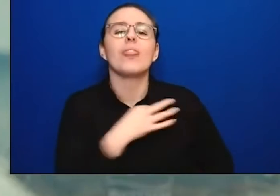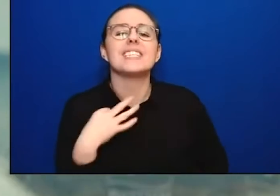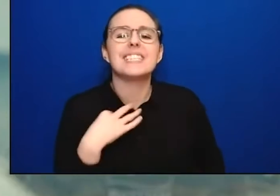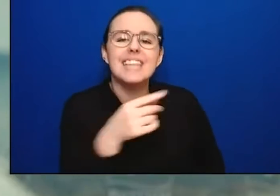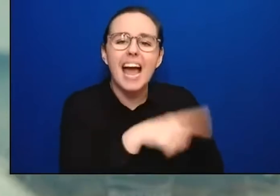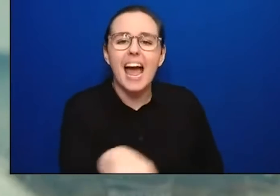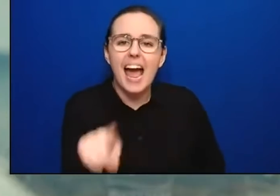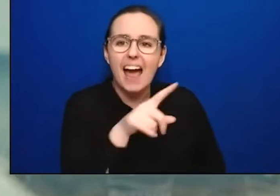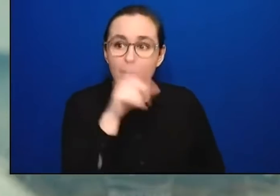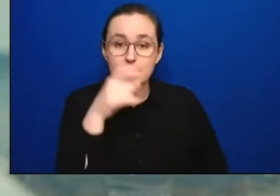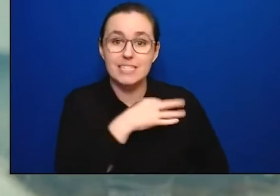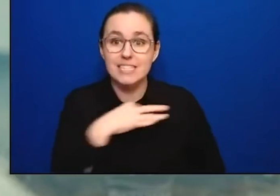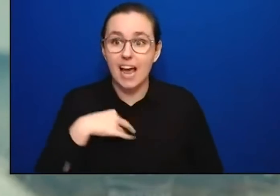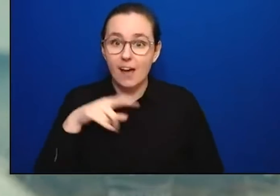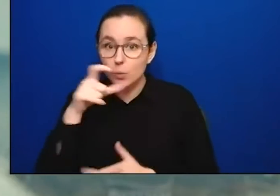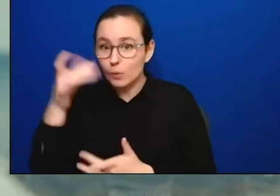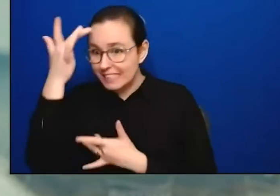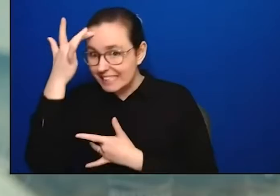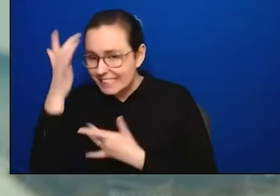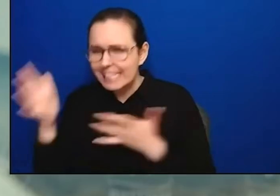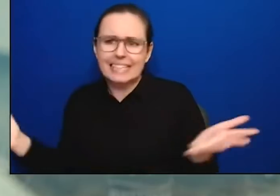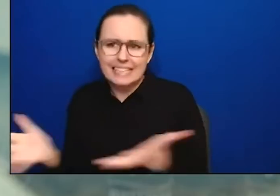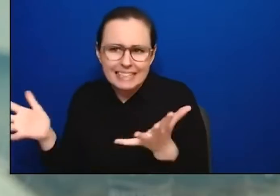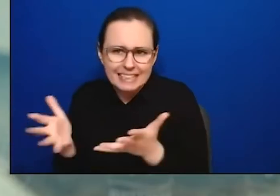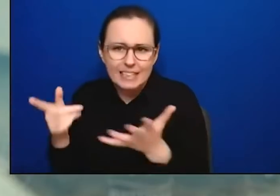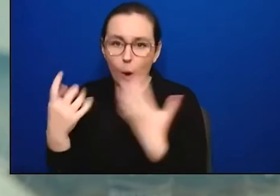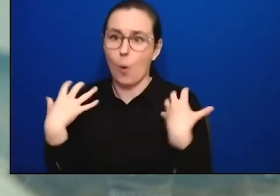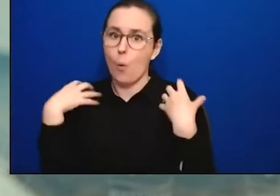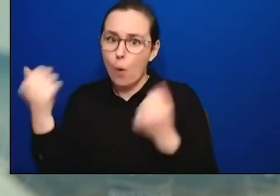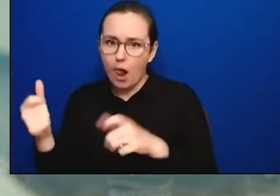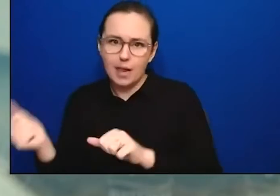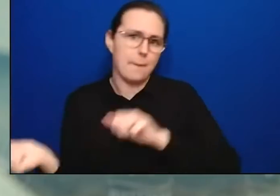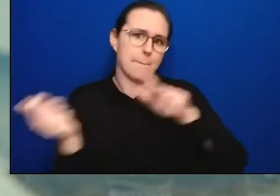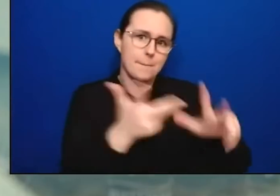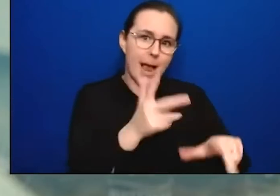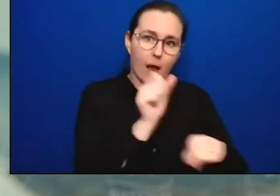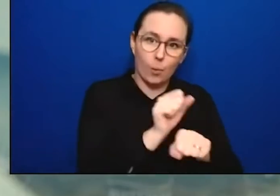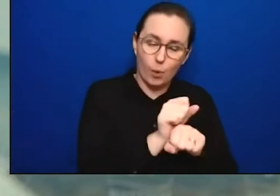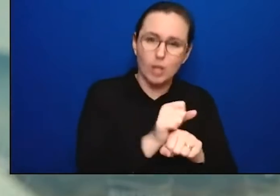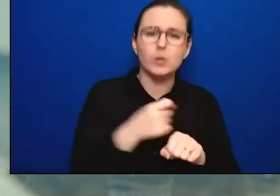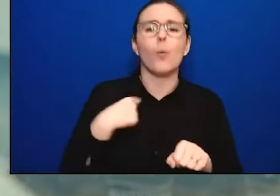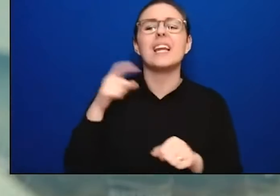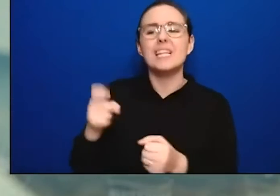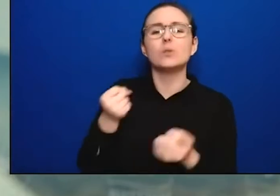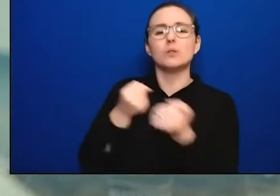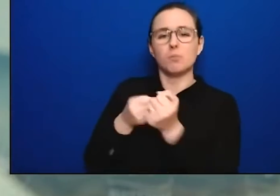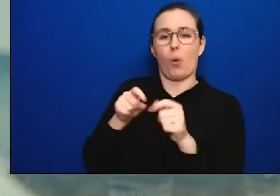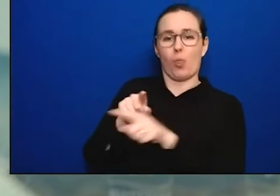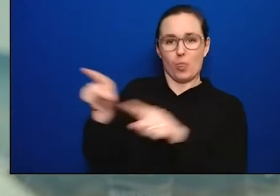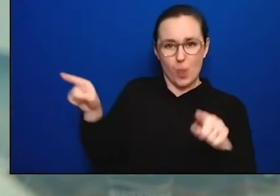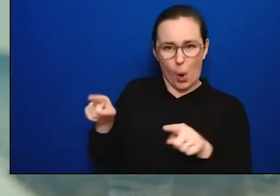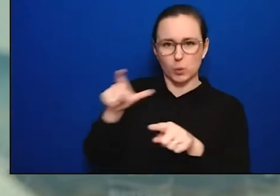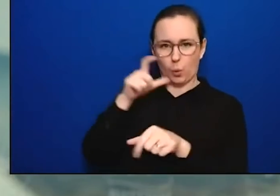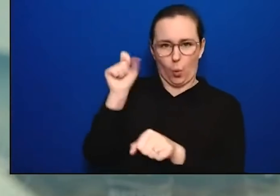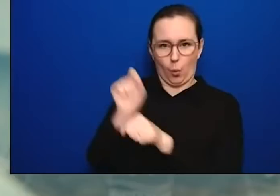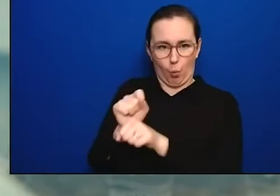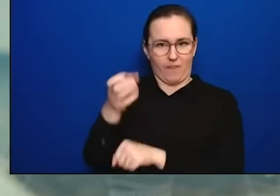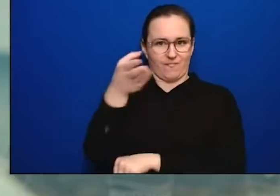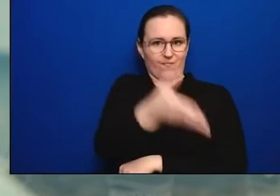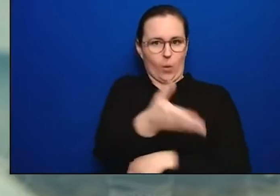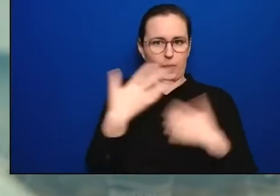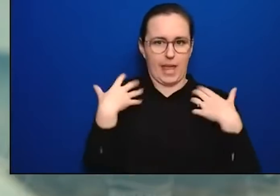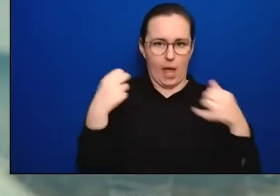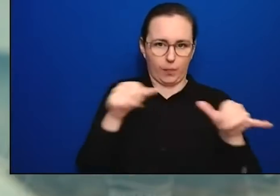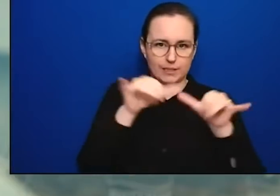support our staff should they get sick to be able to come back, to get well and come back, and to support those in